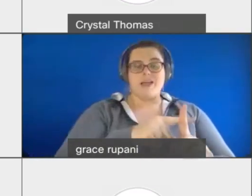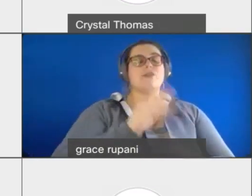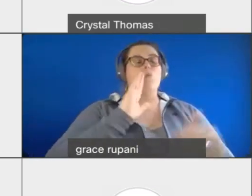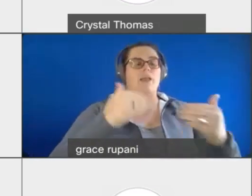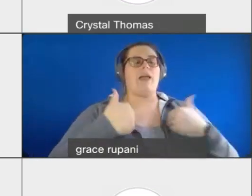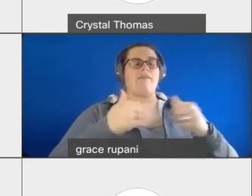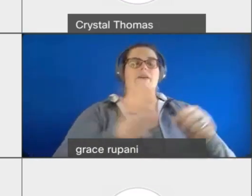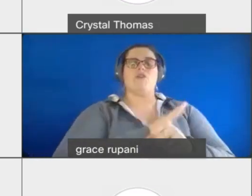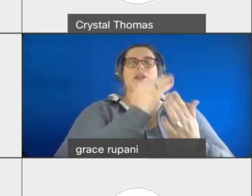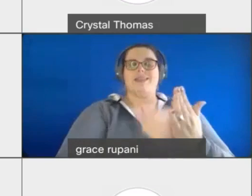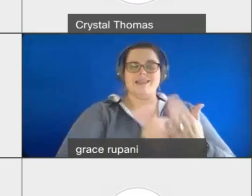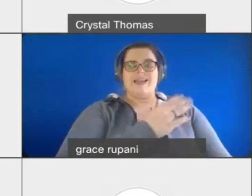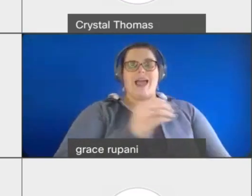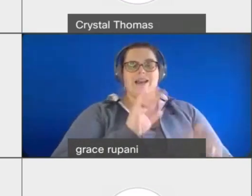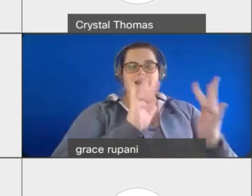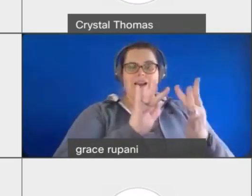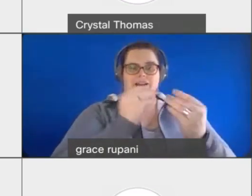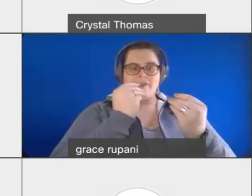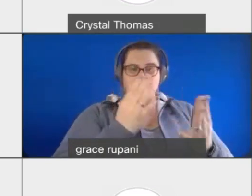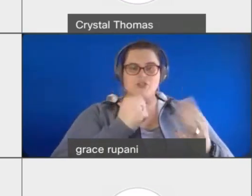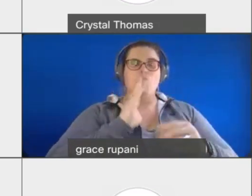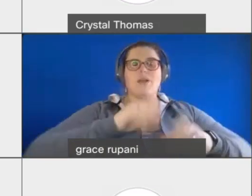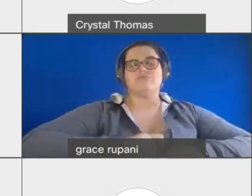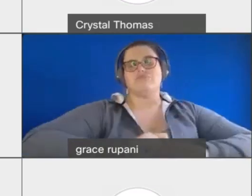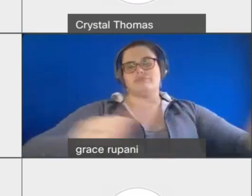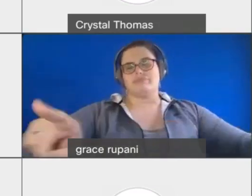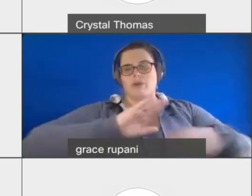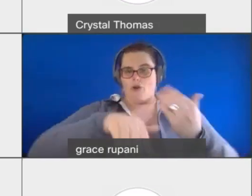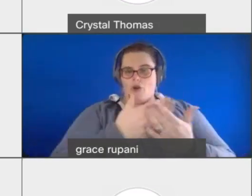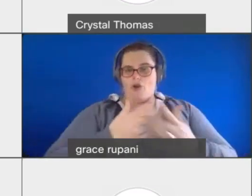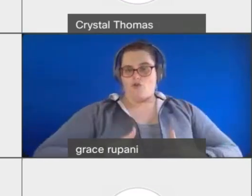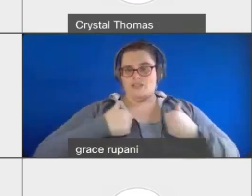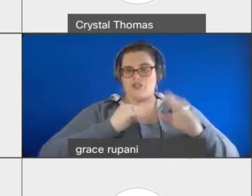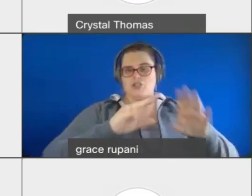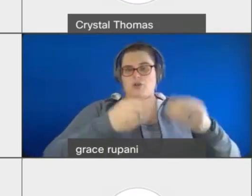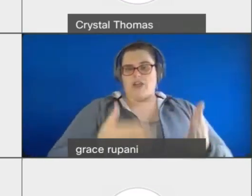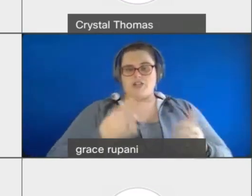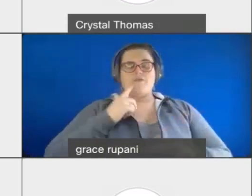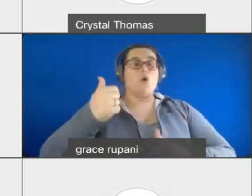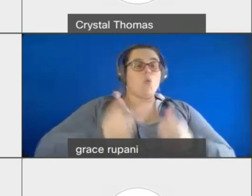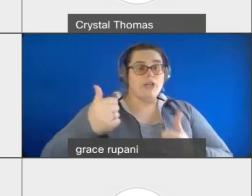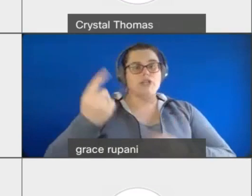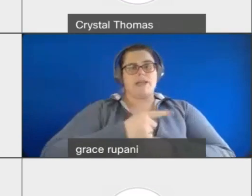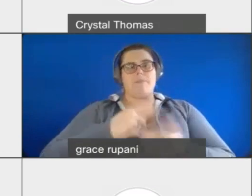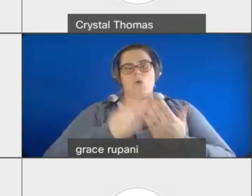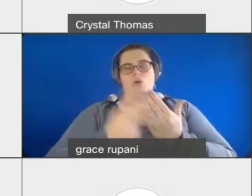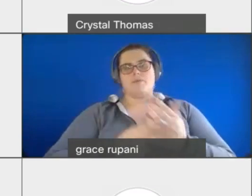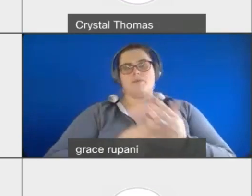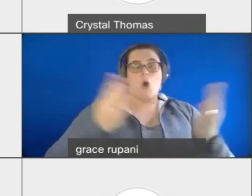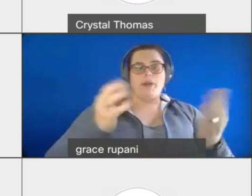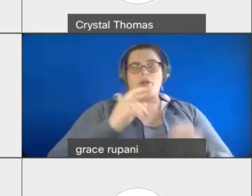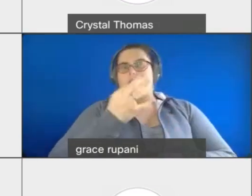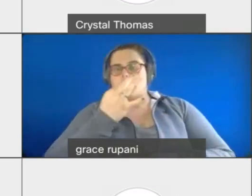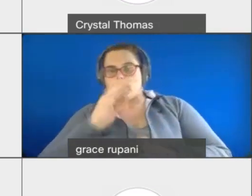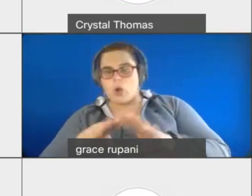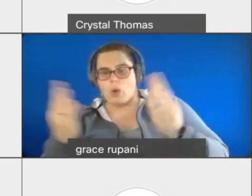contact information to providers, residential providers of all the day programs that are open and opening, so that they can schedule appropriate